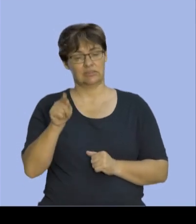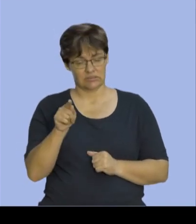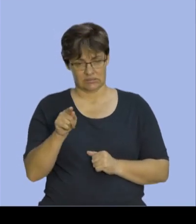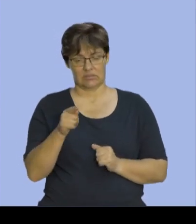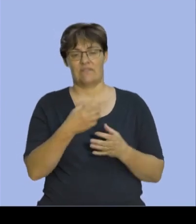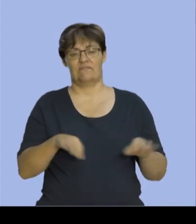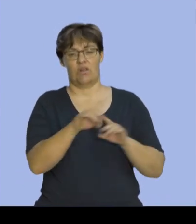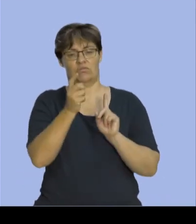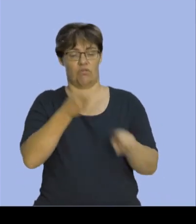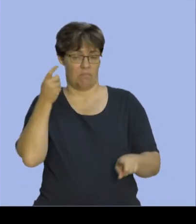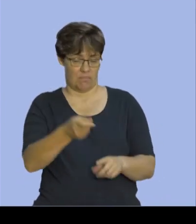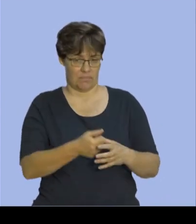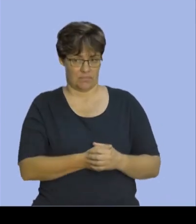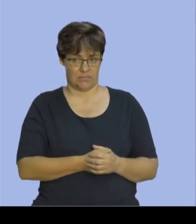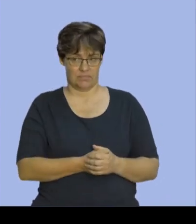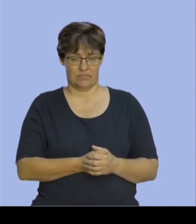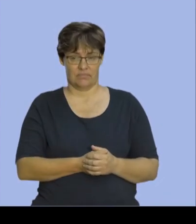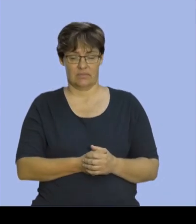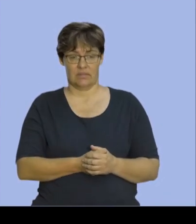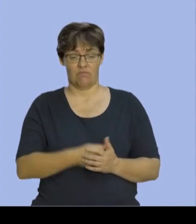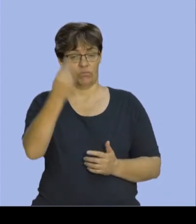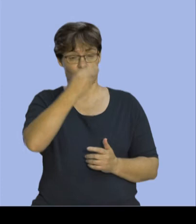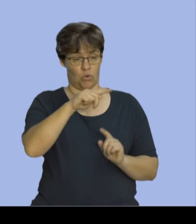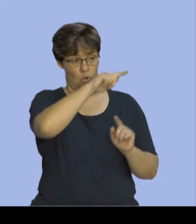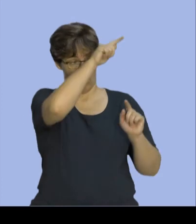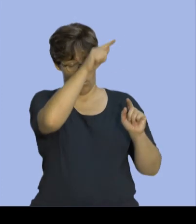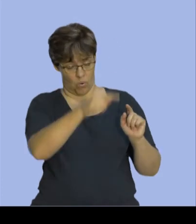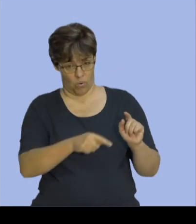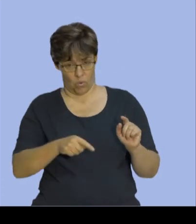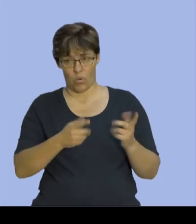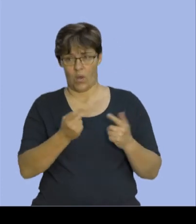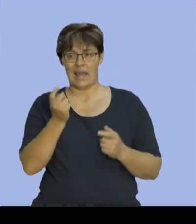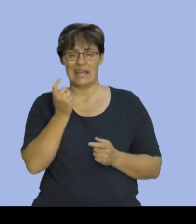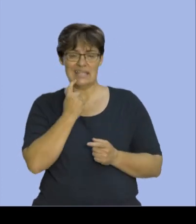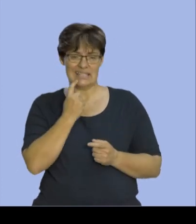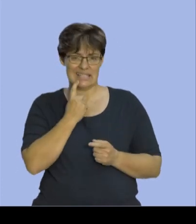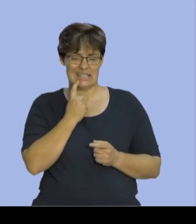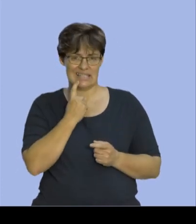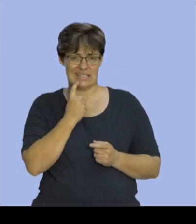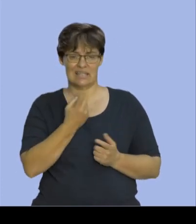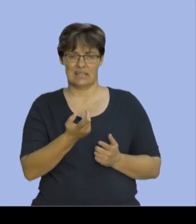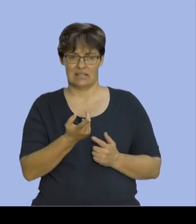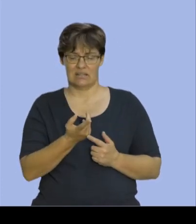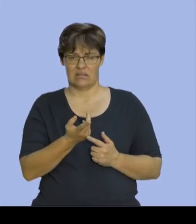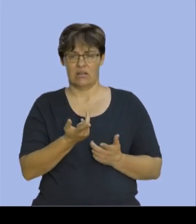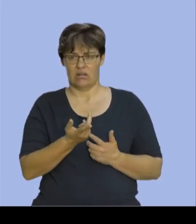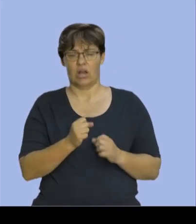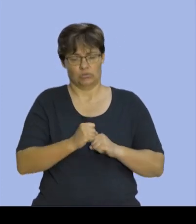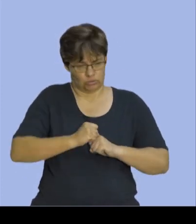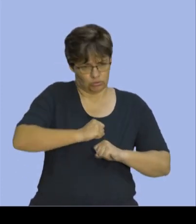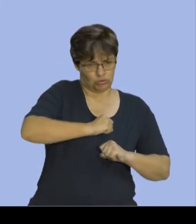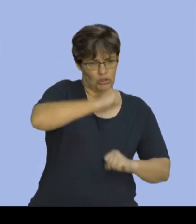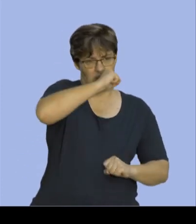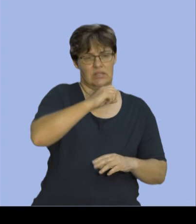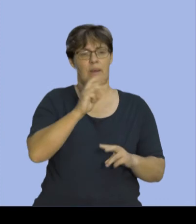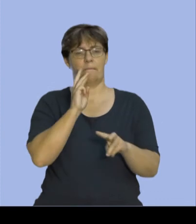please, that's where the values come from. But if I draw this, the easy way, by the way, of doing this is just